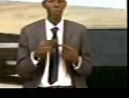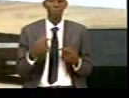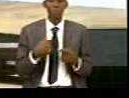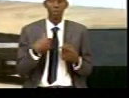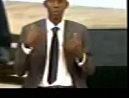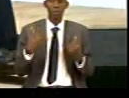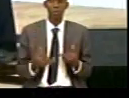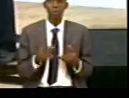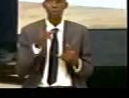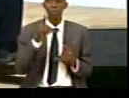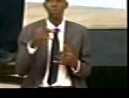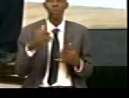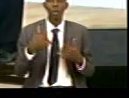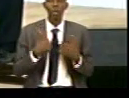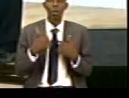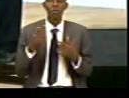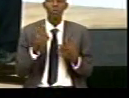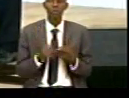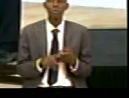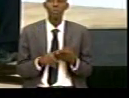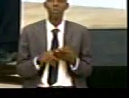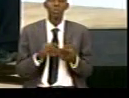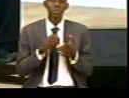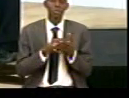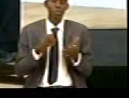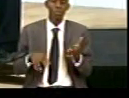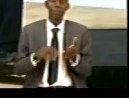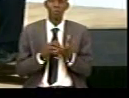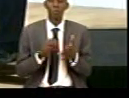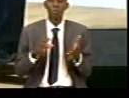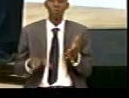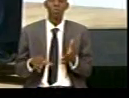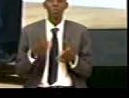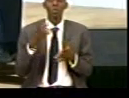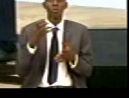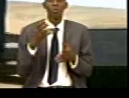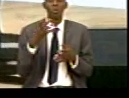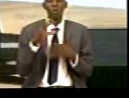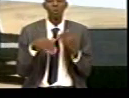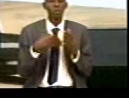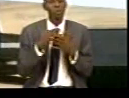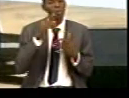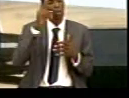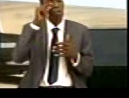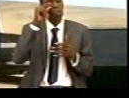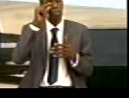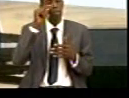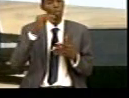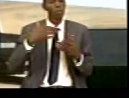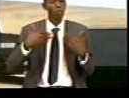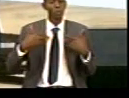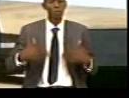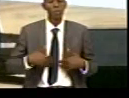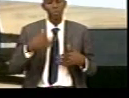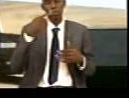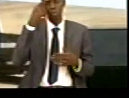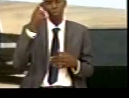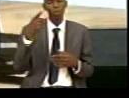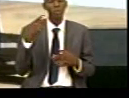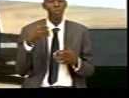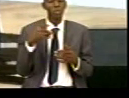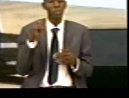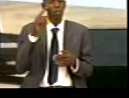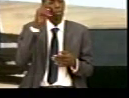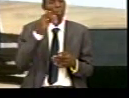have to peel off all those layers of the onion, because the love is a small